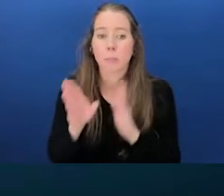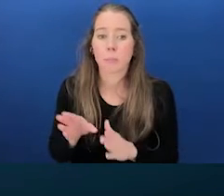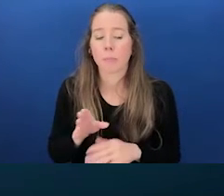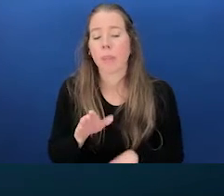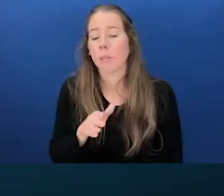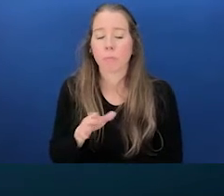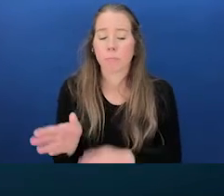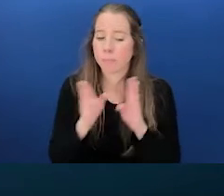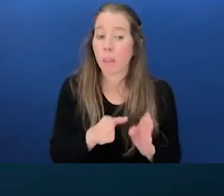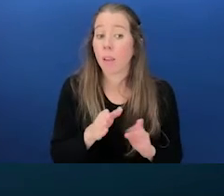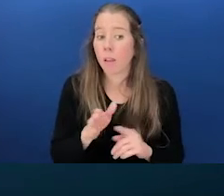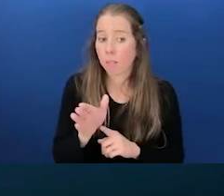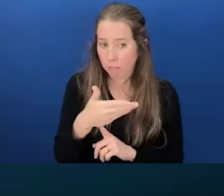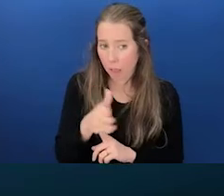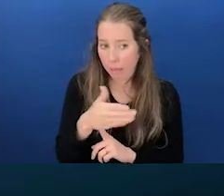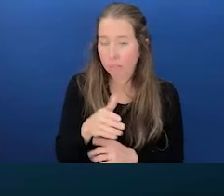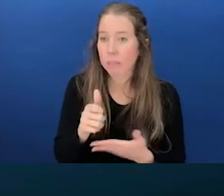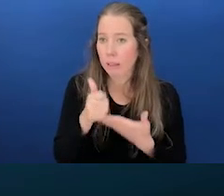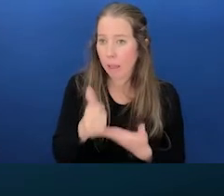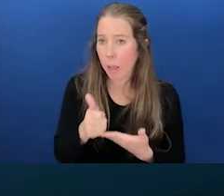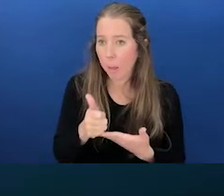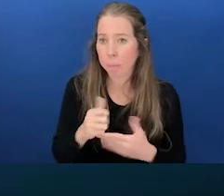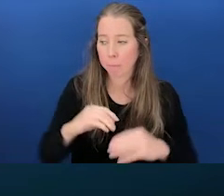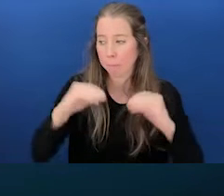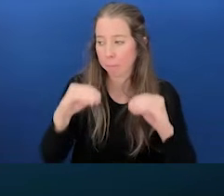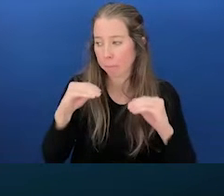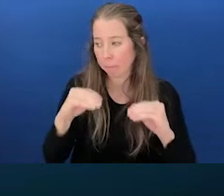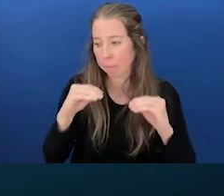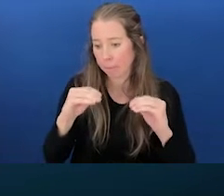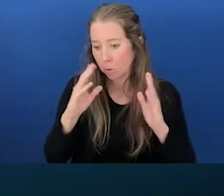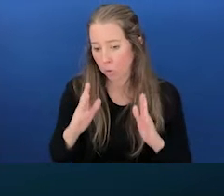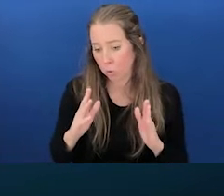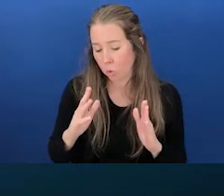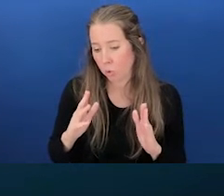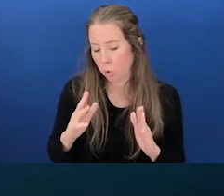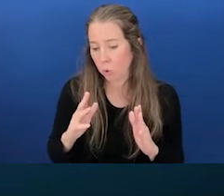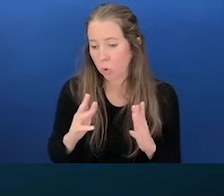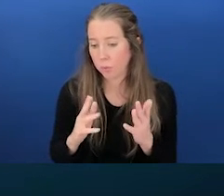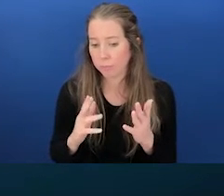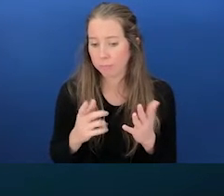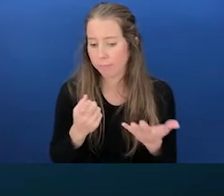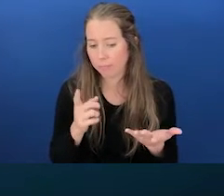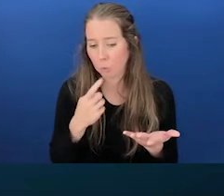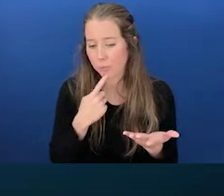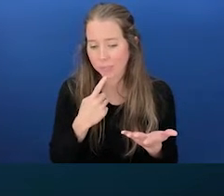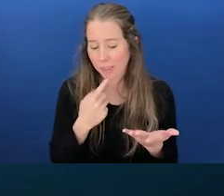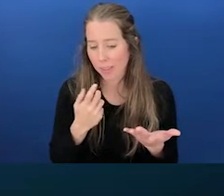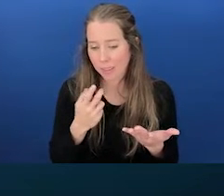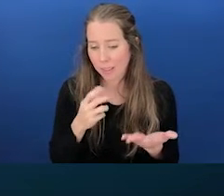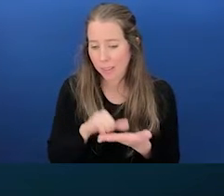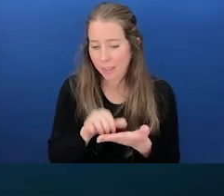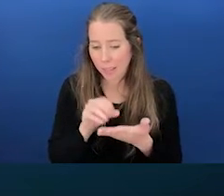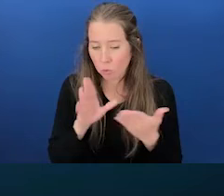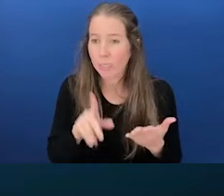flags help the instructor raising those flags to say that the student needs